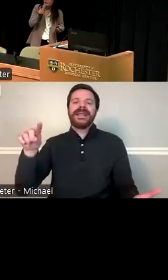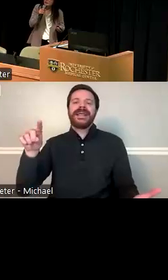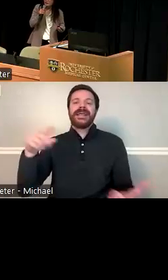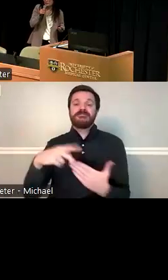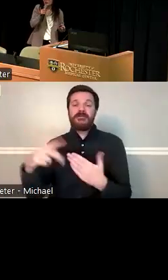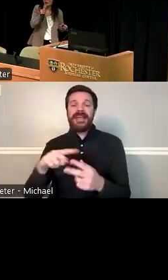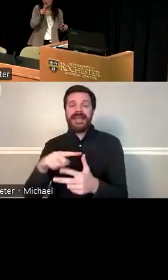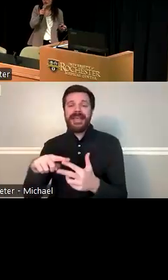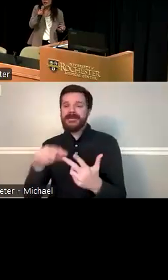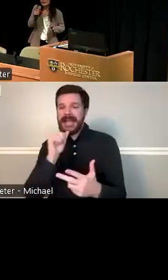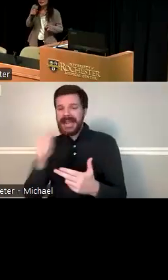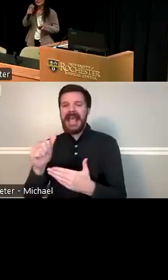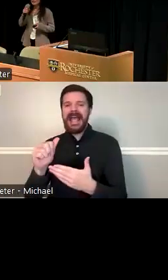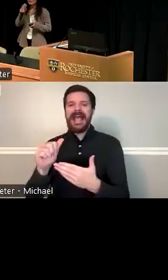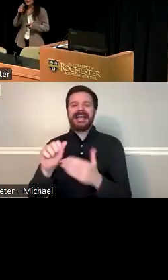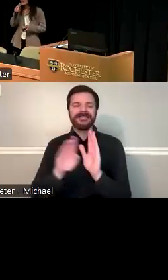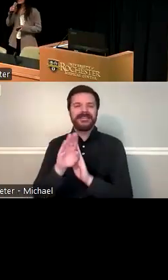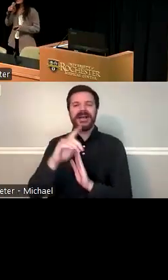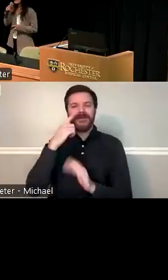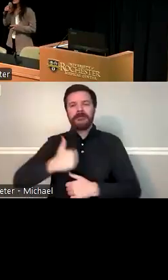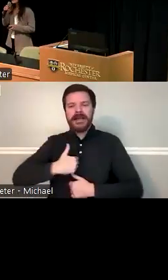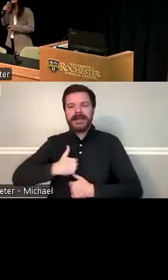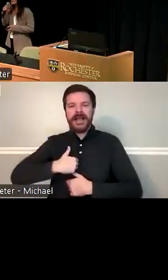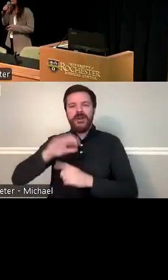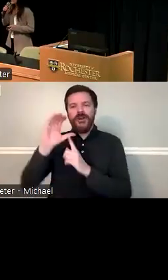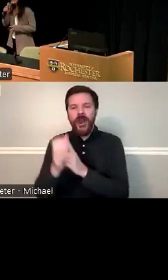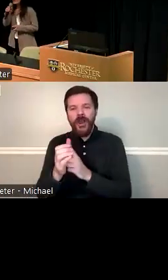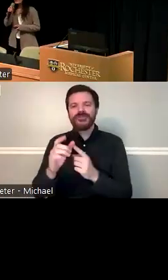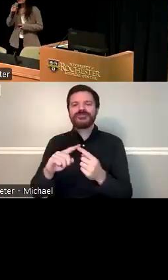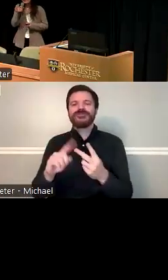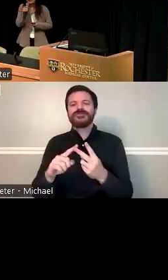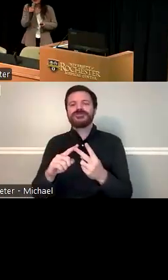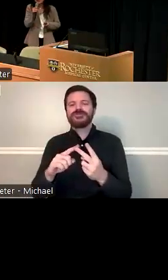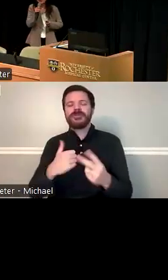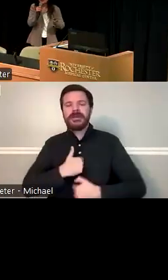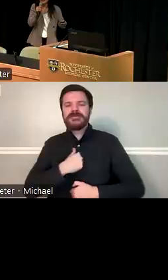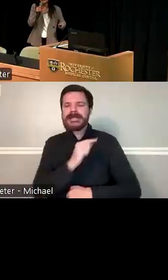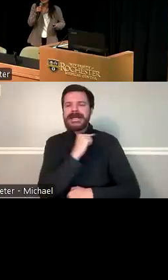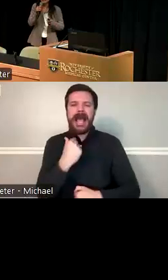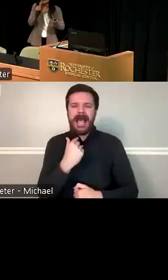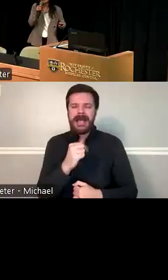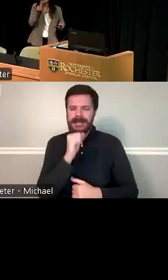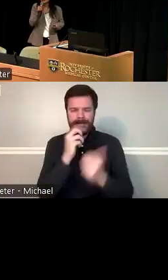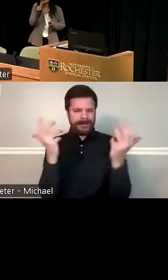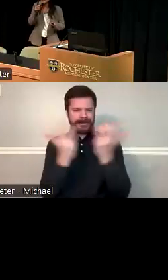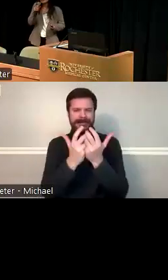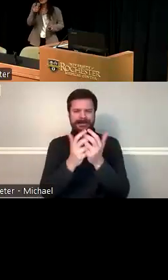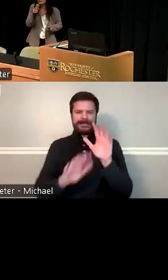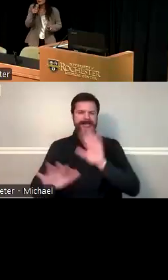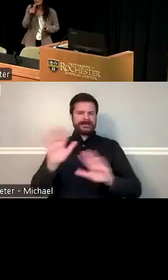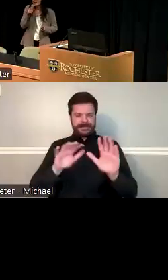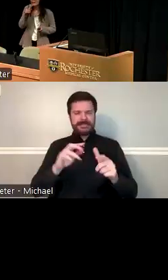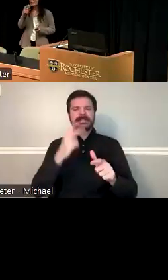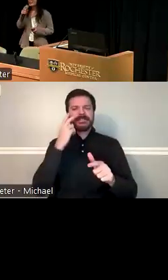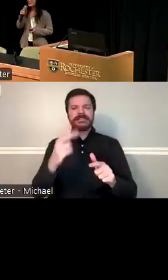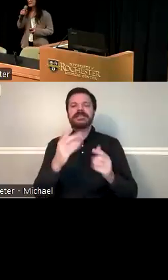military culture, and it's not tailored for the military chaplains. So we saw that there's a variations of these suicide